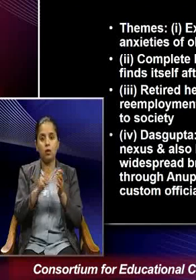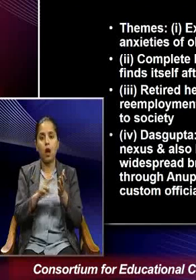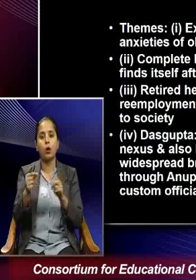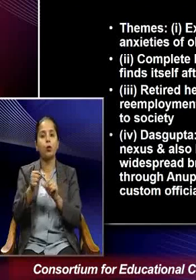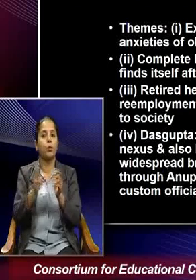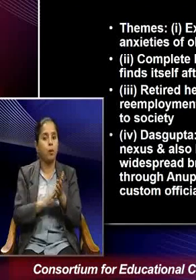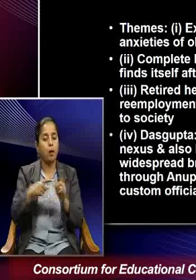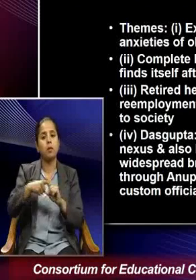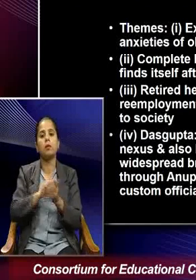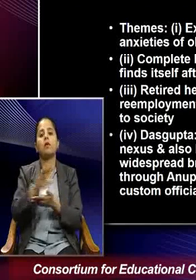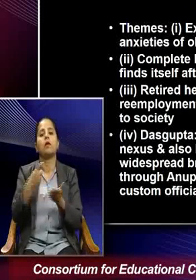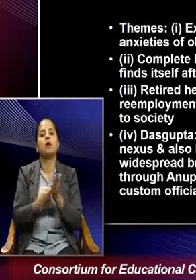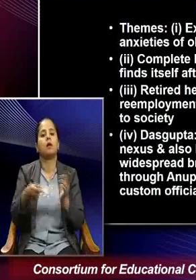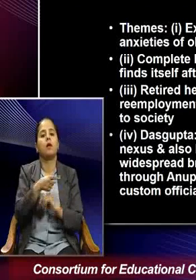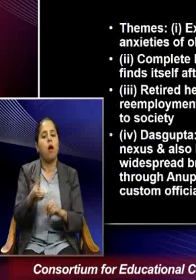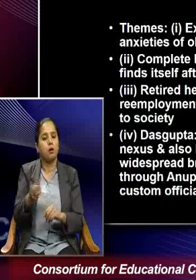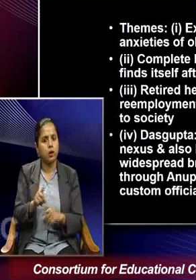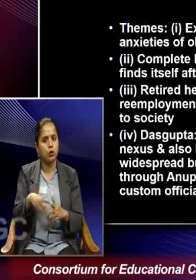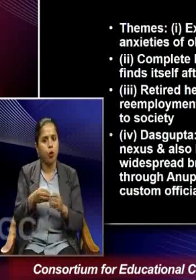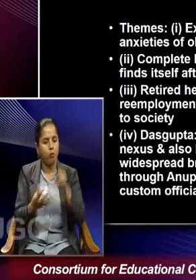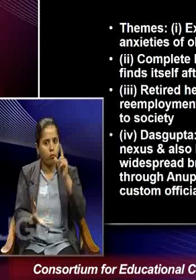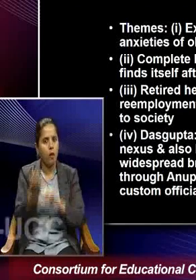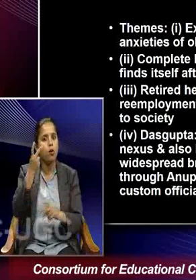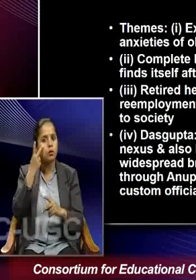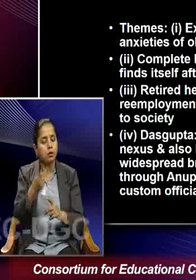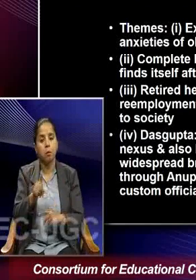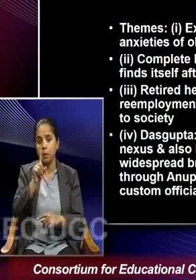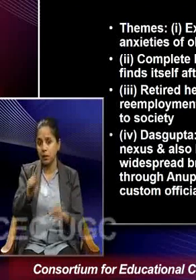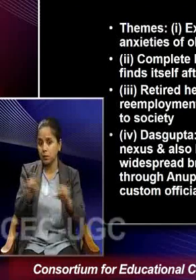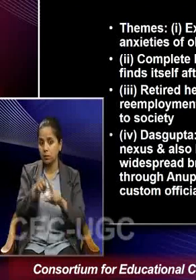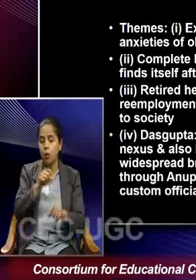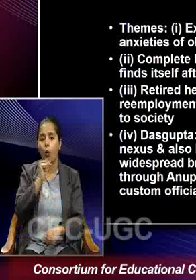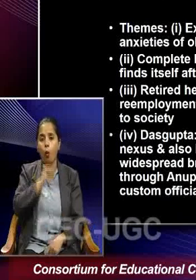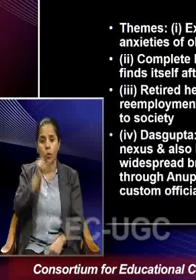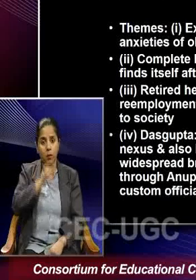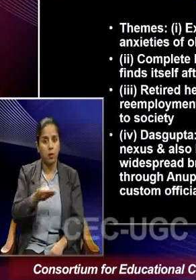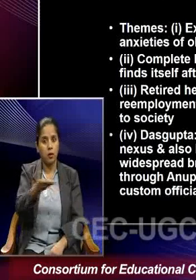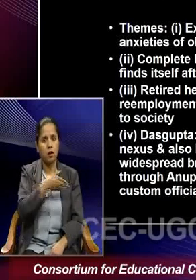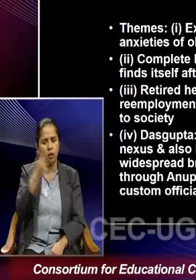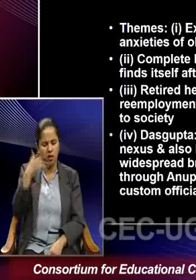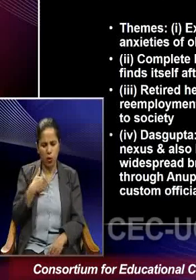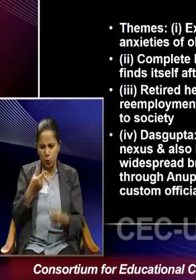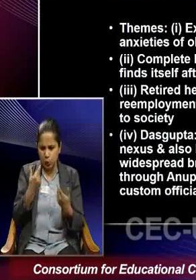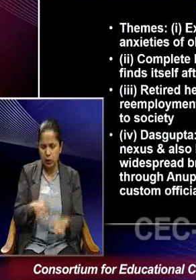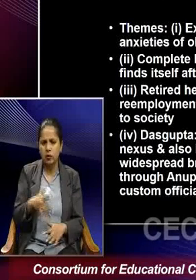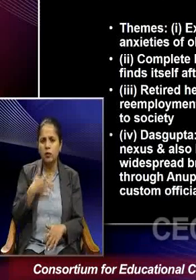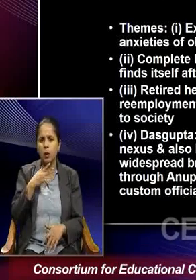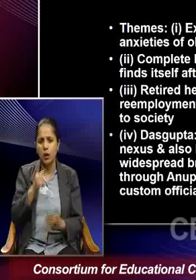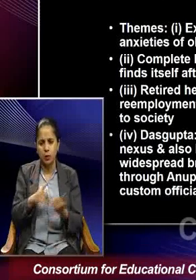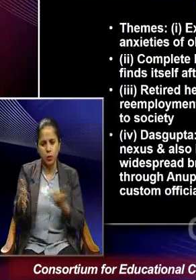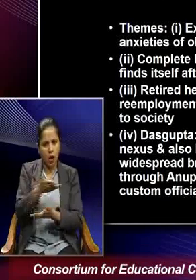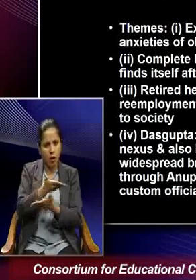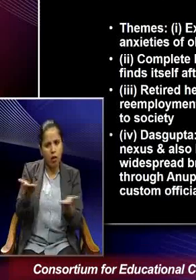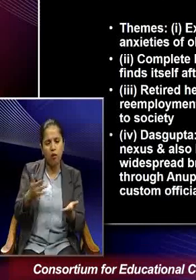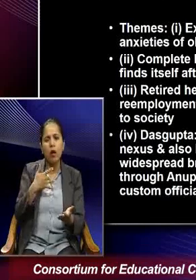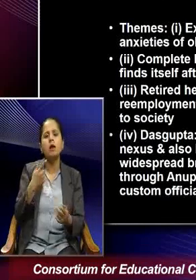to find a reemployment, and at the same time the old people's uselessness to the society is also